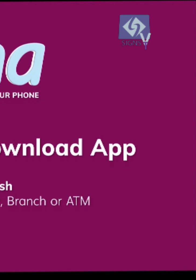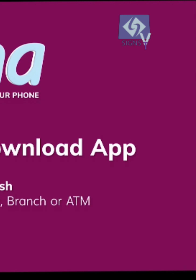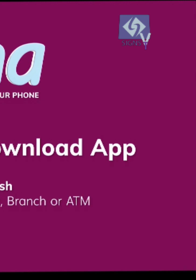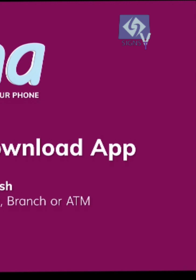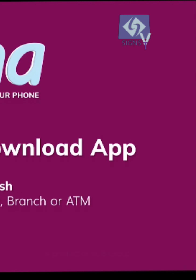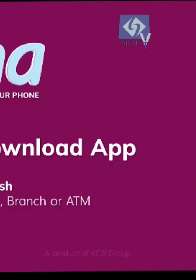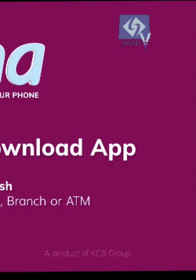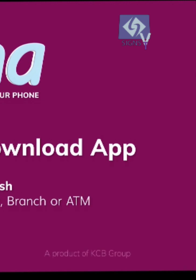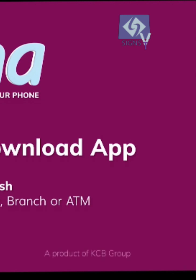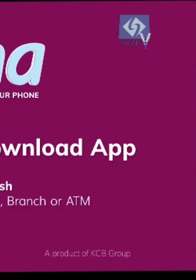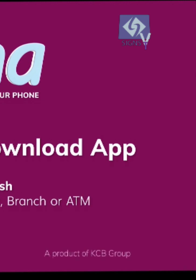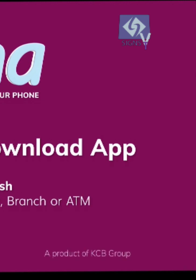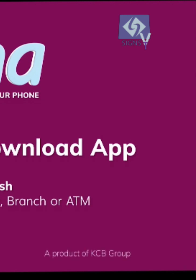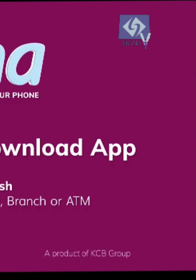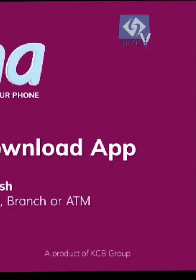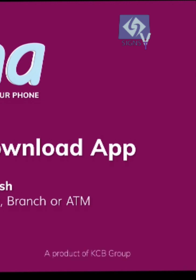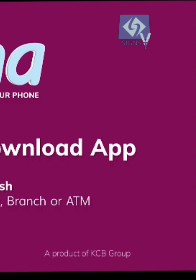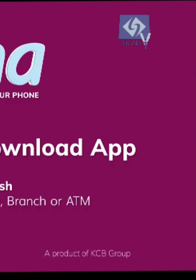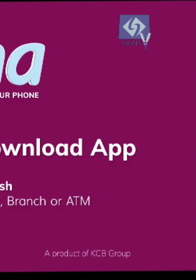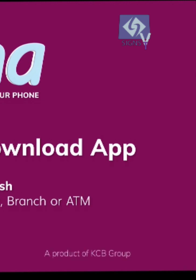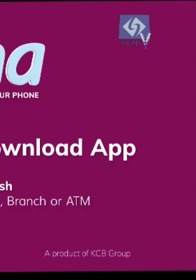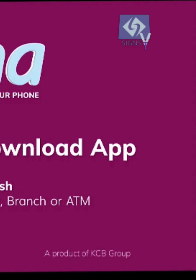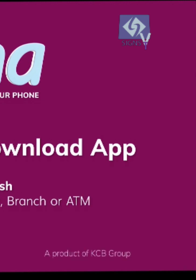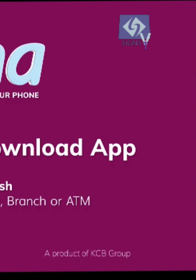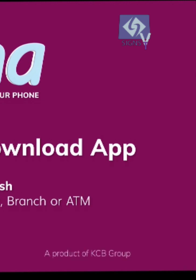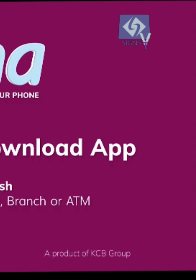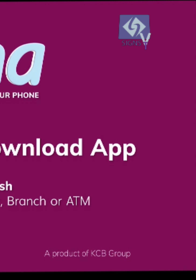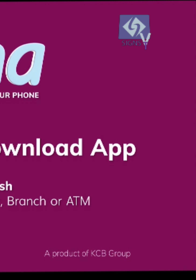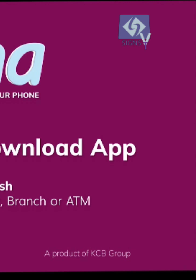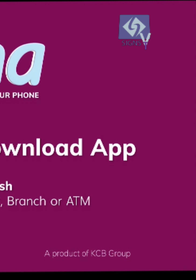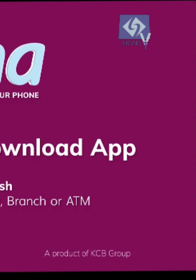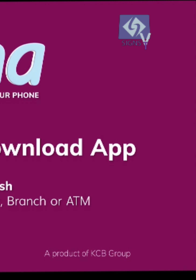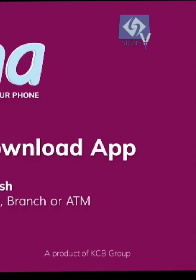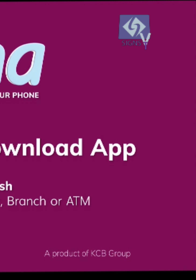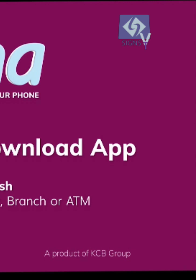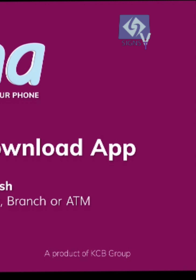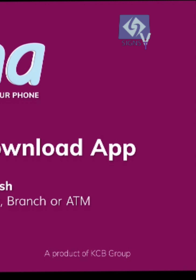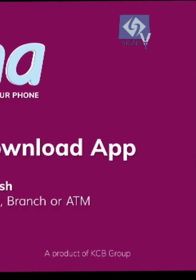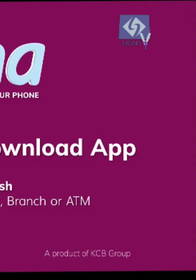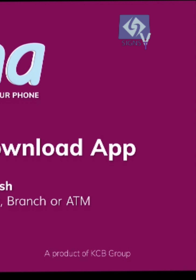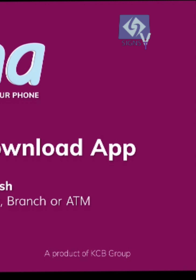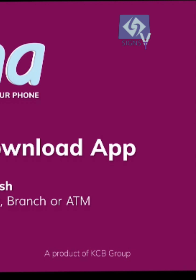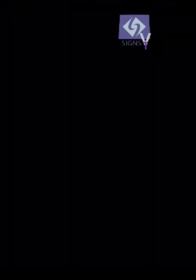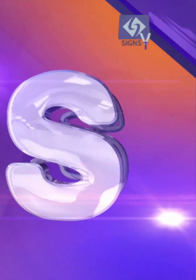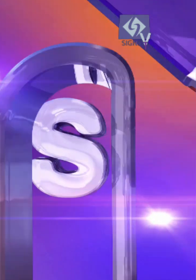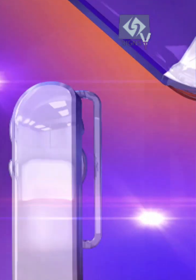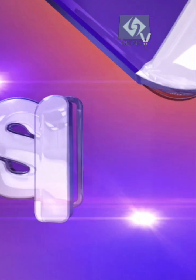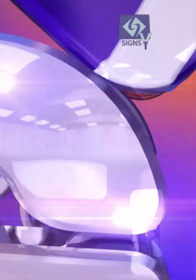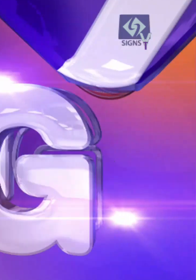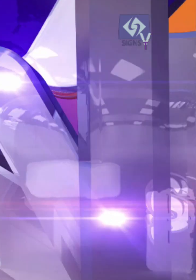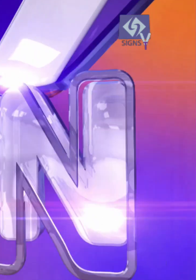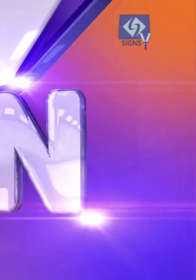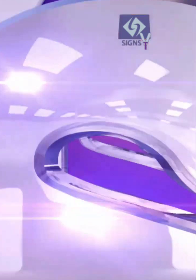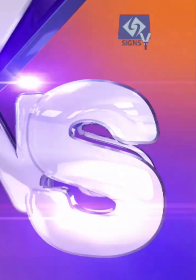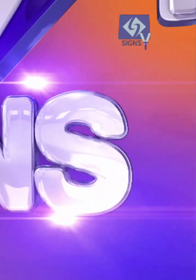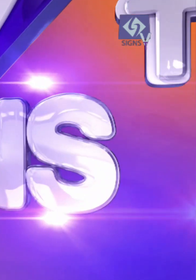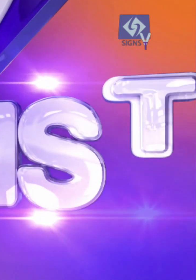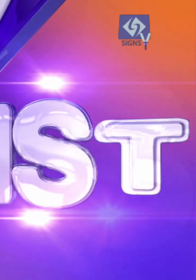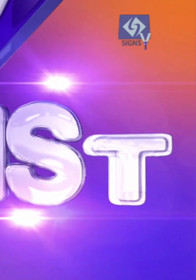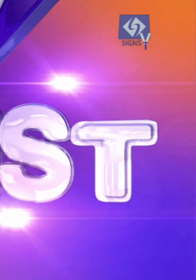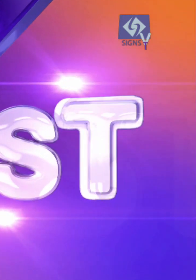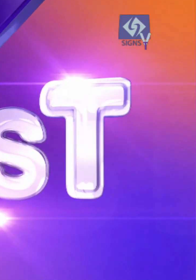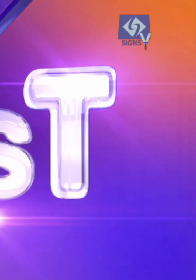Buy airtime kwa kila network for free. Hakuna interruptions ukibonga na msupa. Credo itaishaje na unaweza ukavuma. Sort bills zako na the